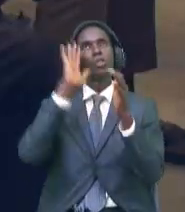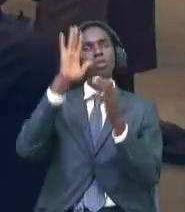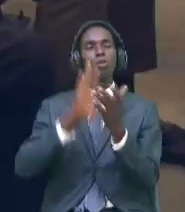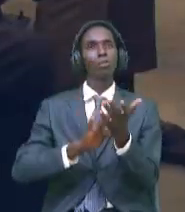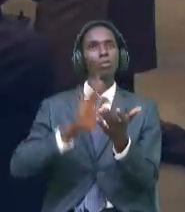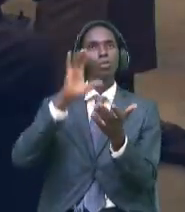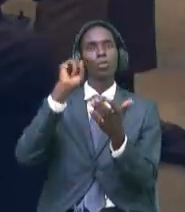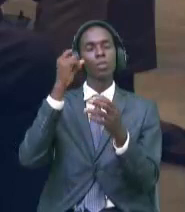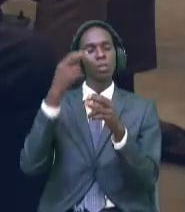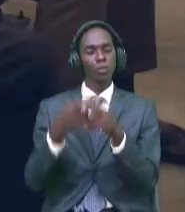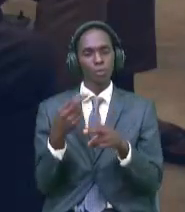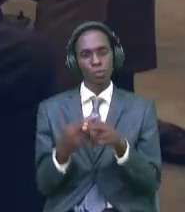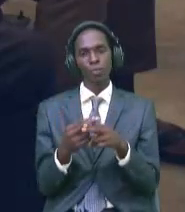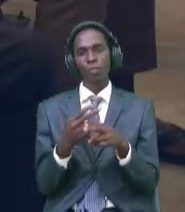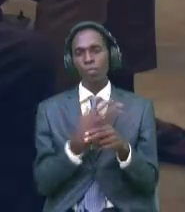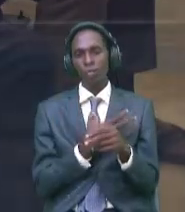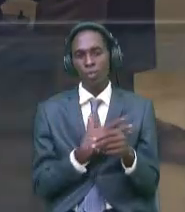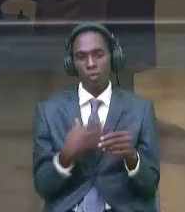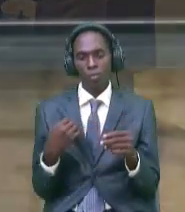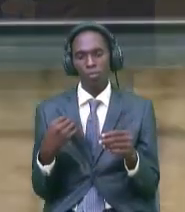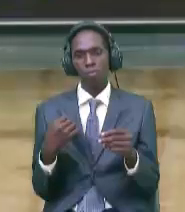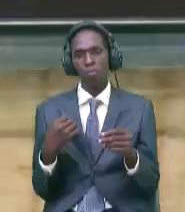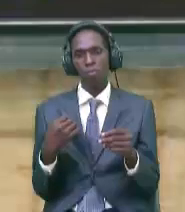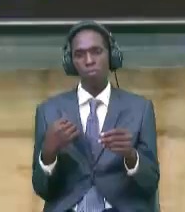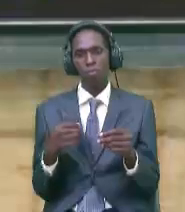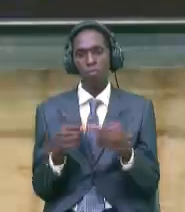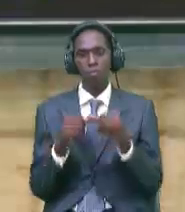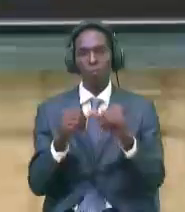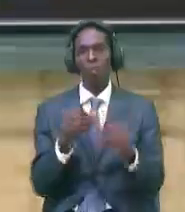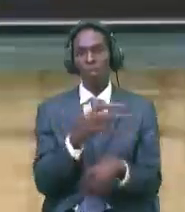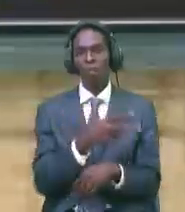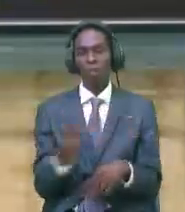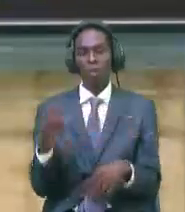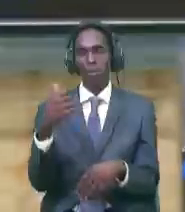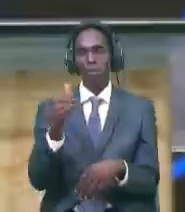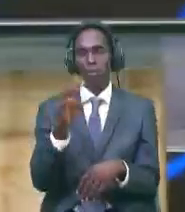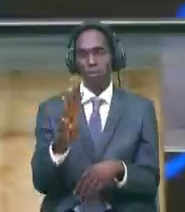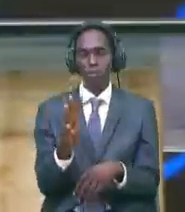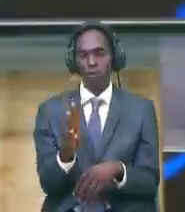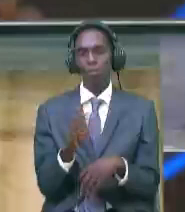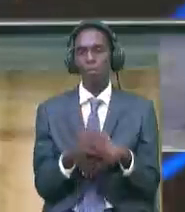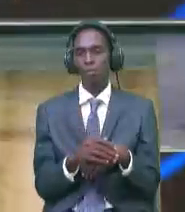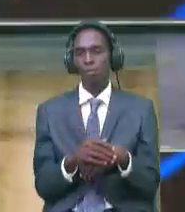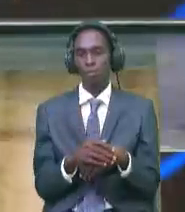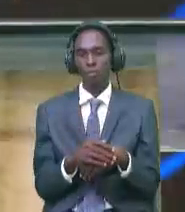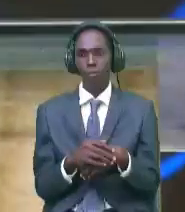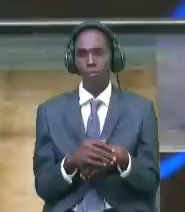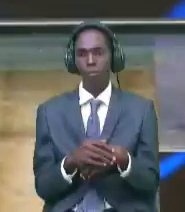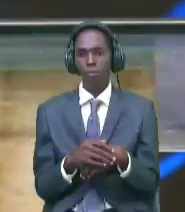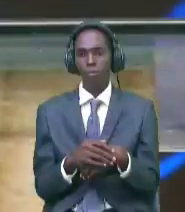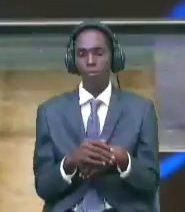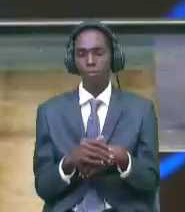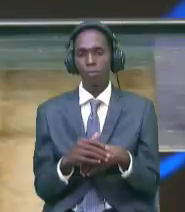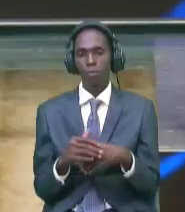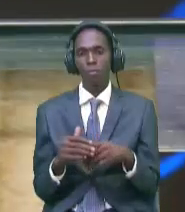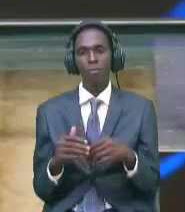name. And then in verse 14, it tells us in verse 14, but who am I? And what is my